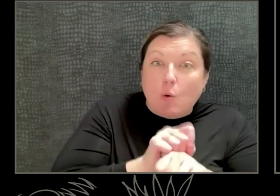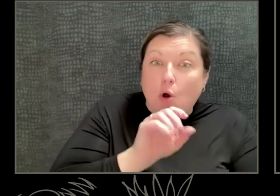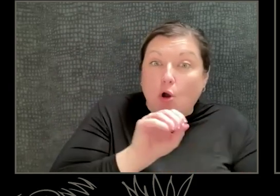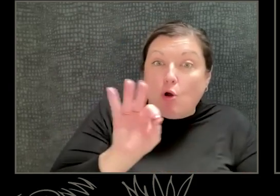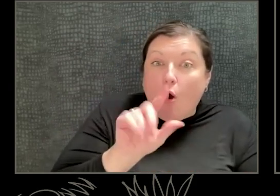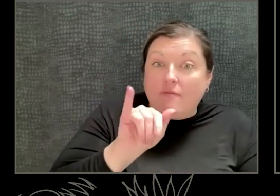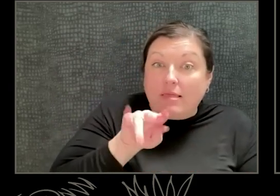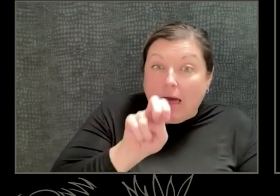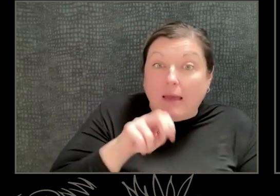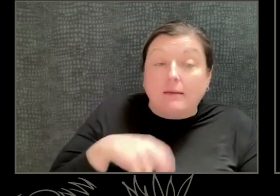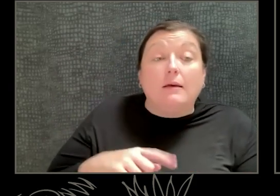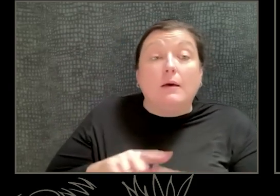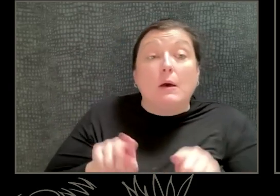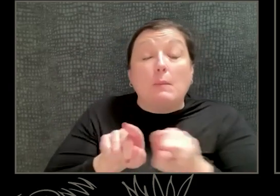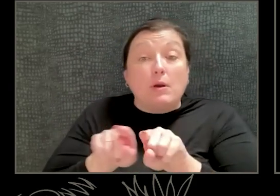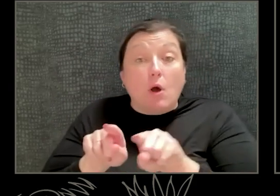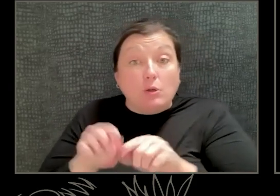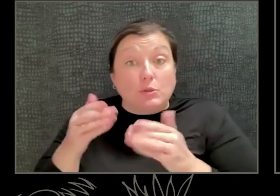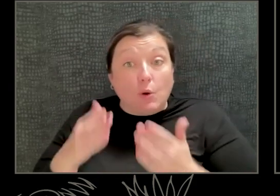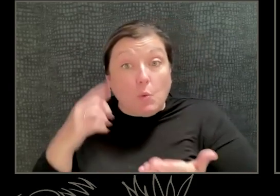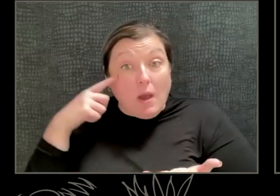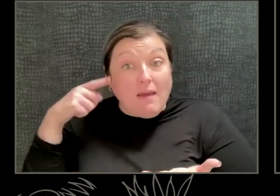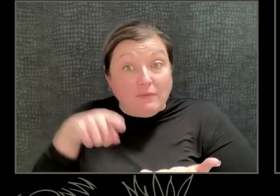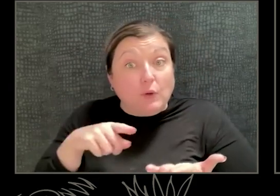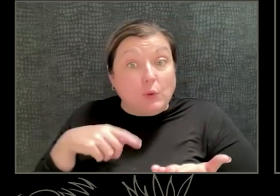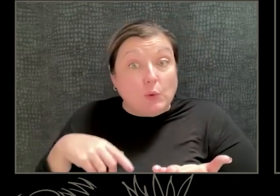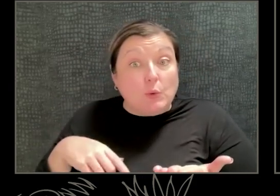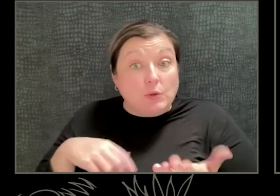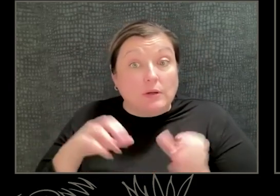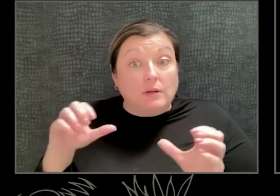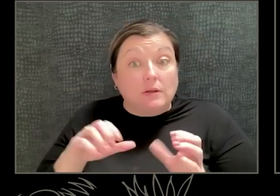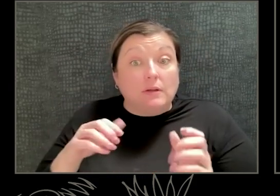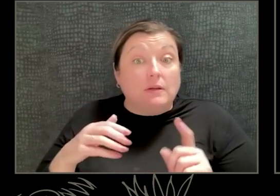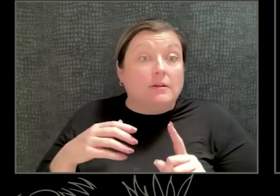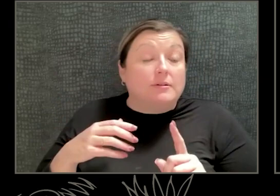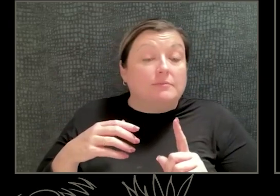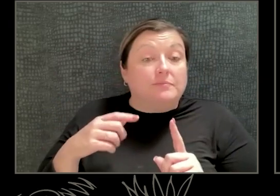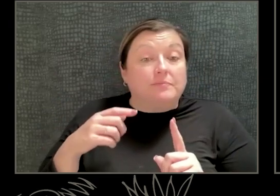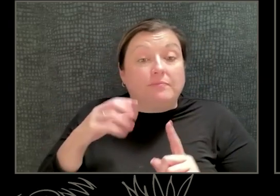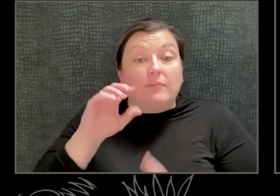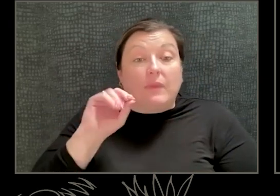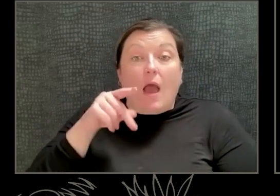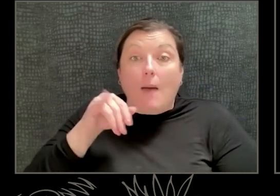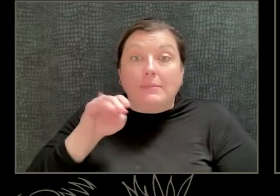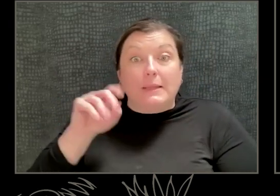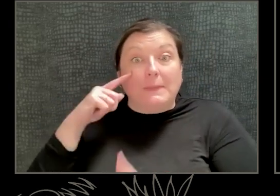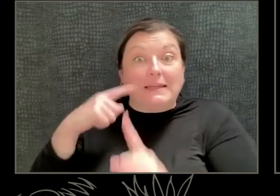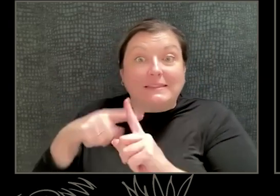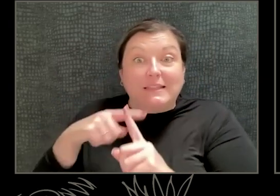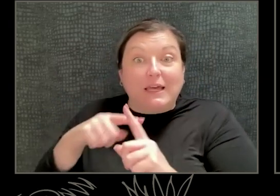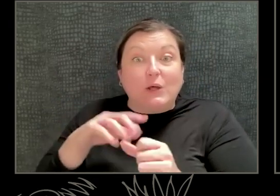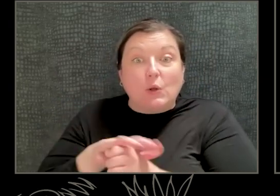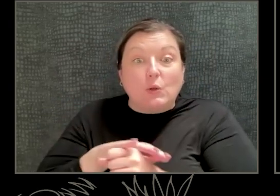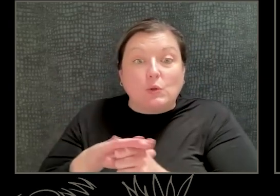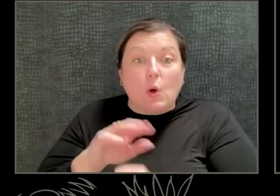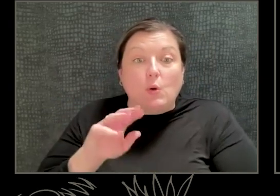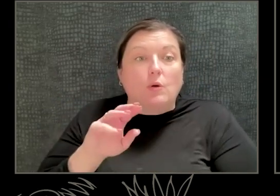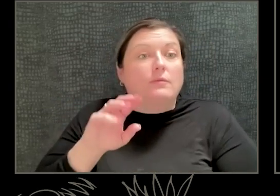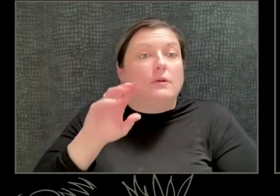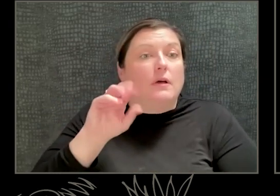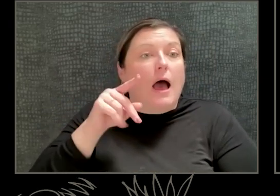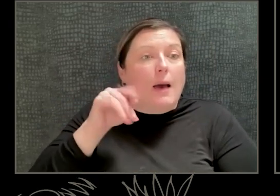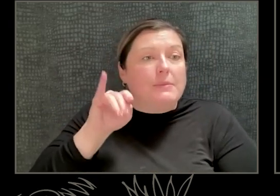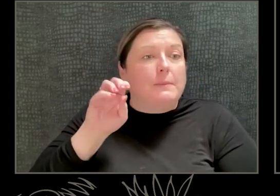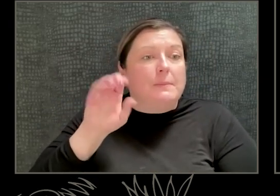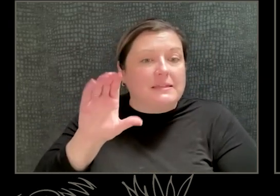But there's also a way for you to do optimistic local writes using the use optimistic hook in